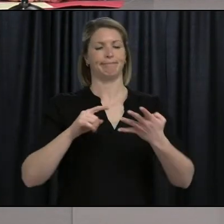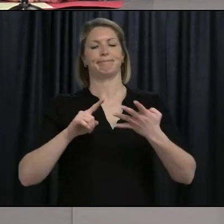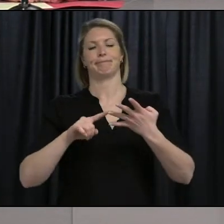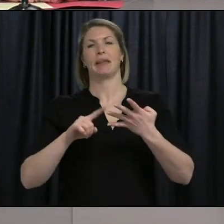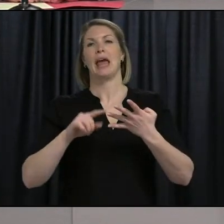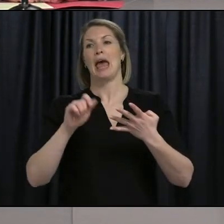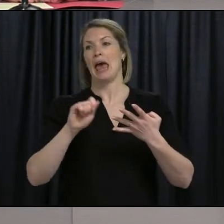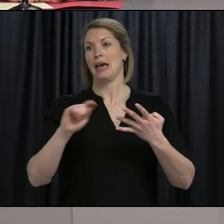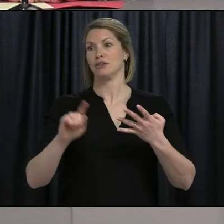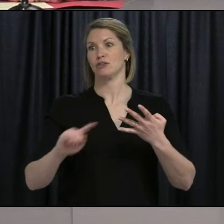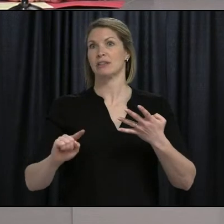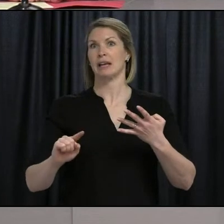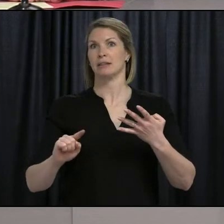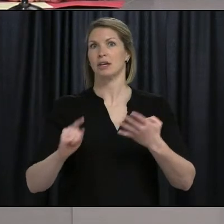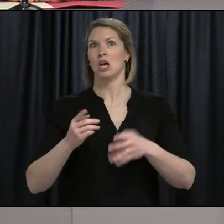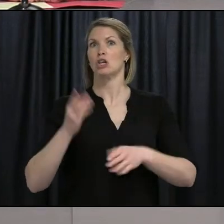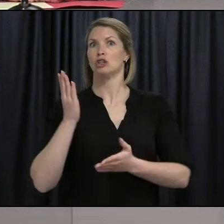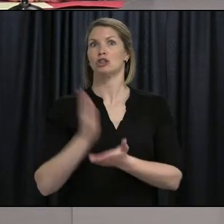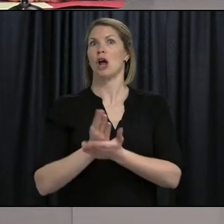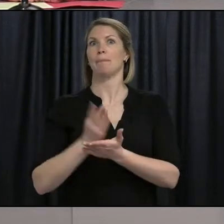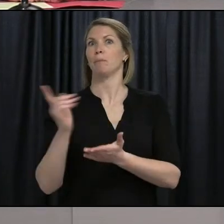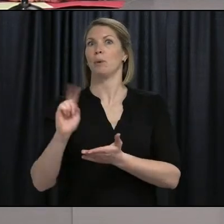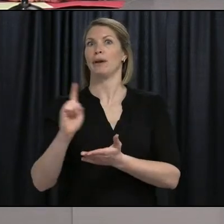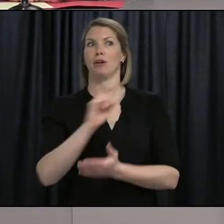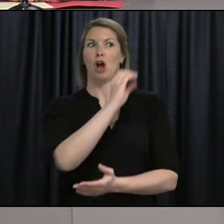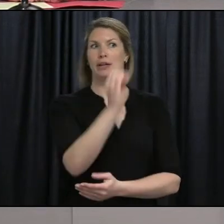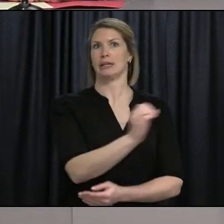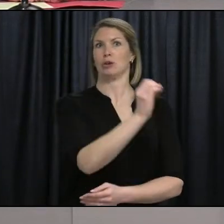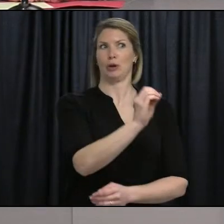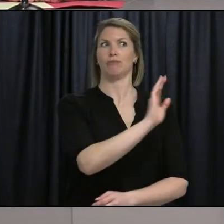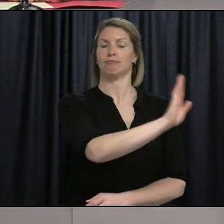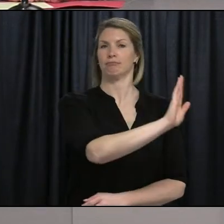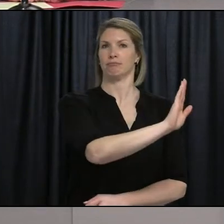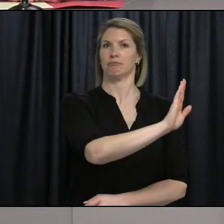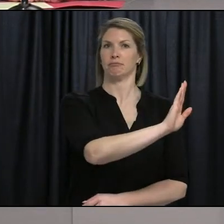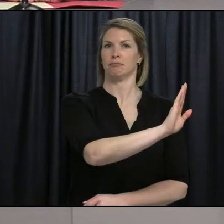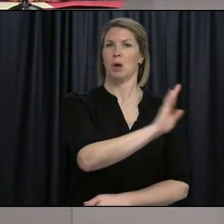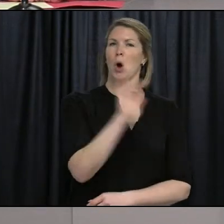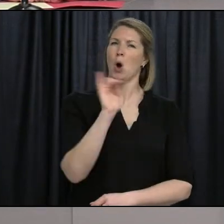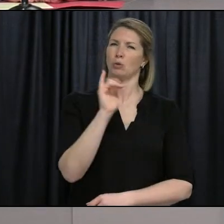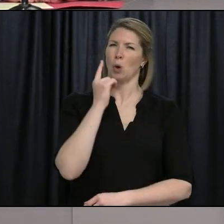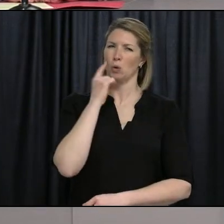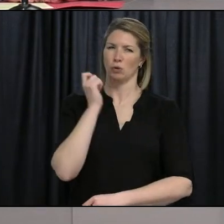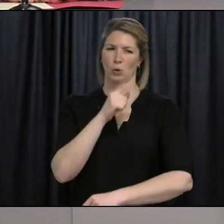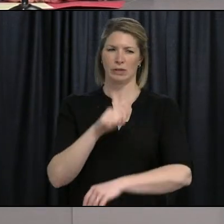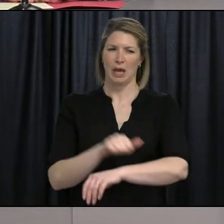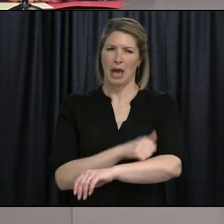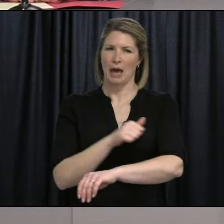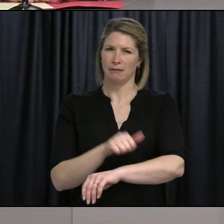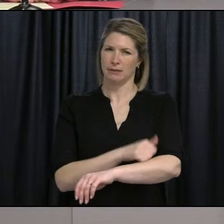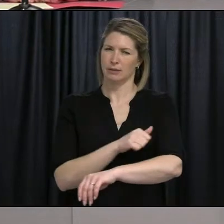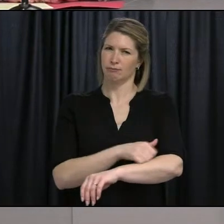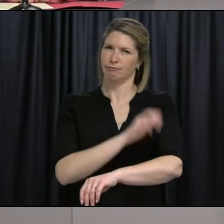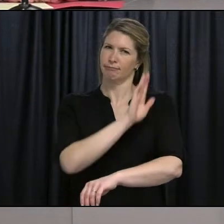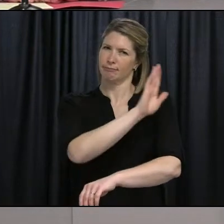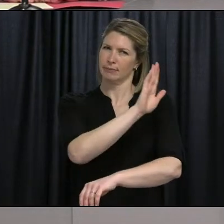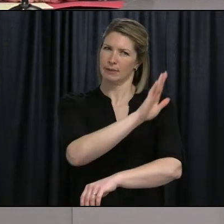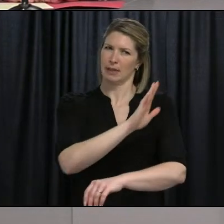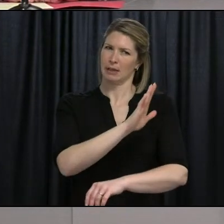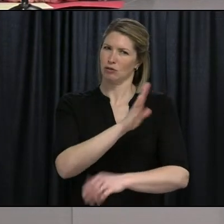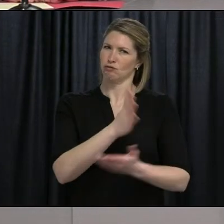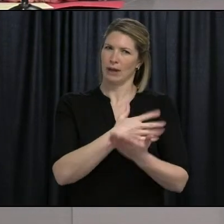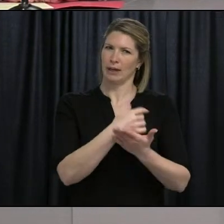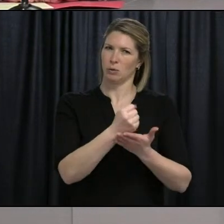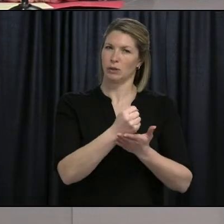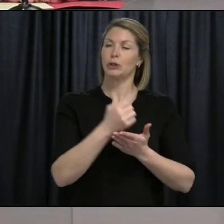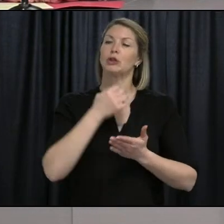first doses and Alberta has done the same? Alberta's due to a shortage of vaccine when it comes to AstraZeneca. Are there any changes